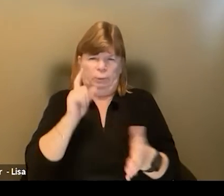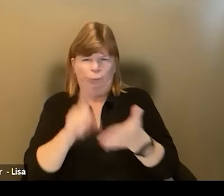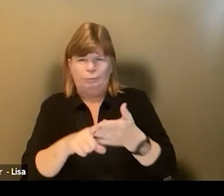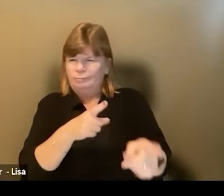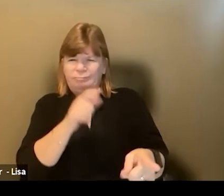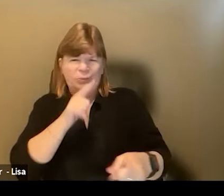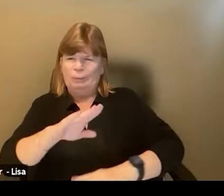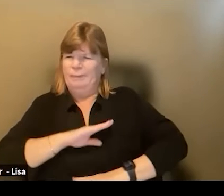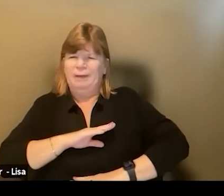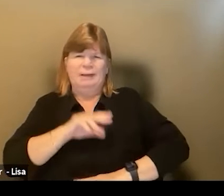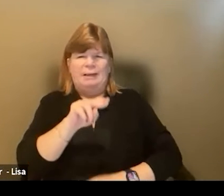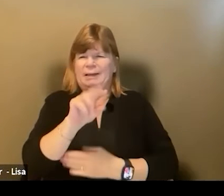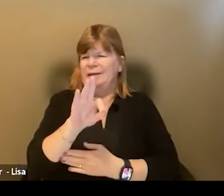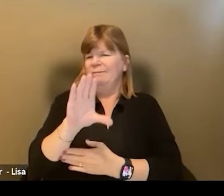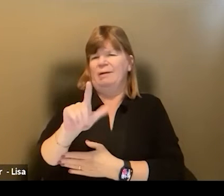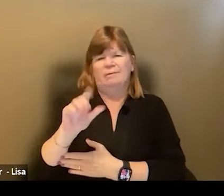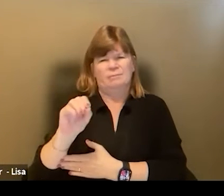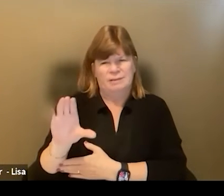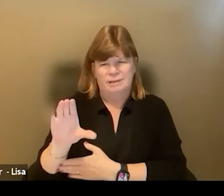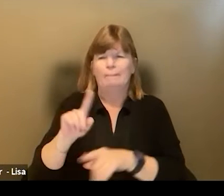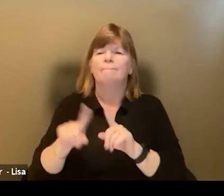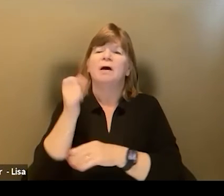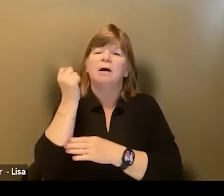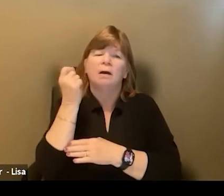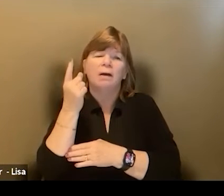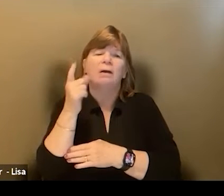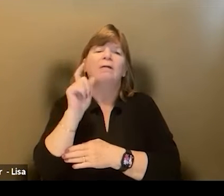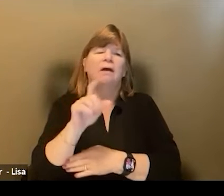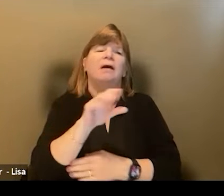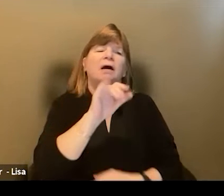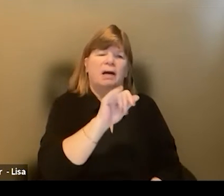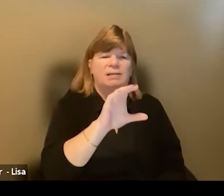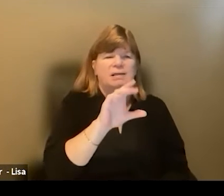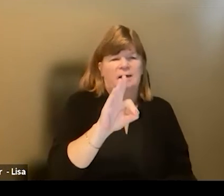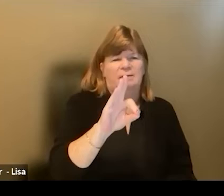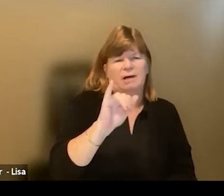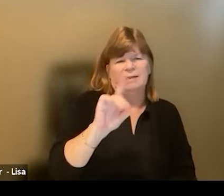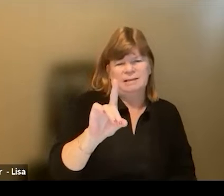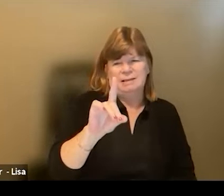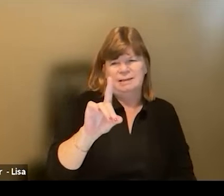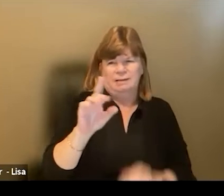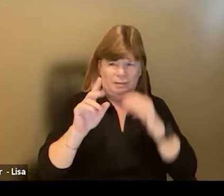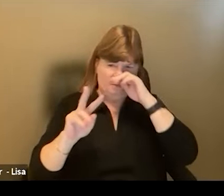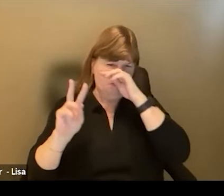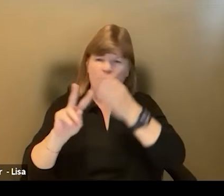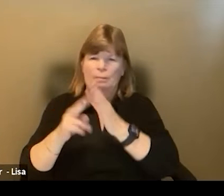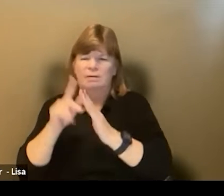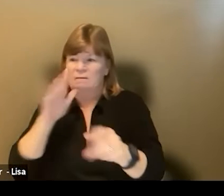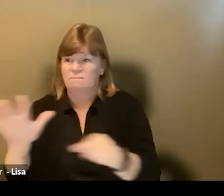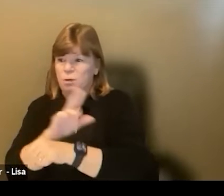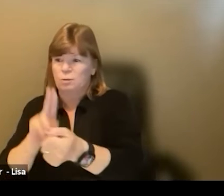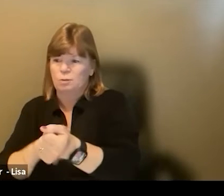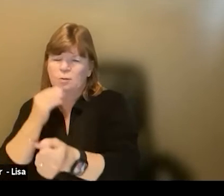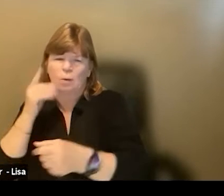to not meet nursing facility level of care, but do meet the ICF ID level of care, so the intermediate care facility